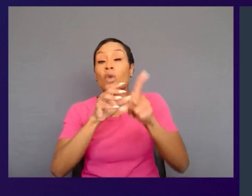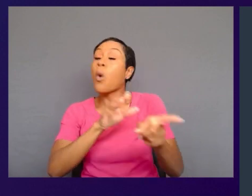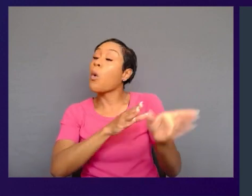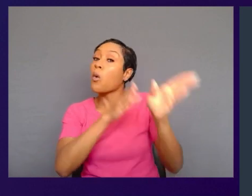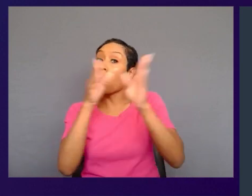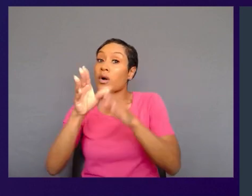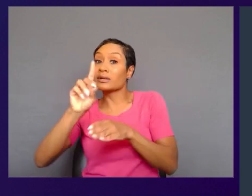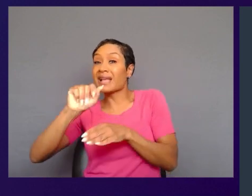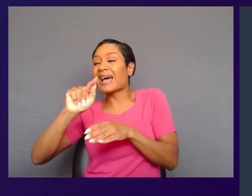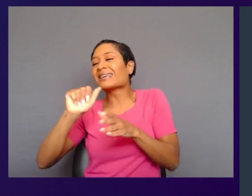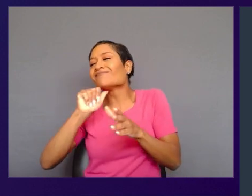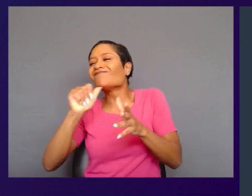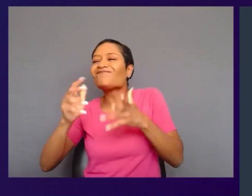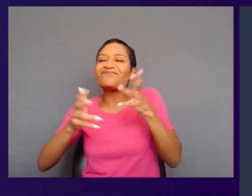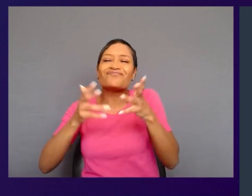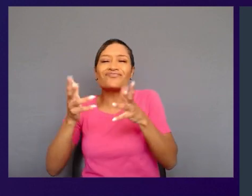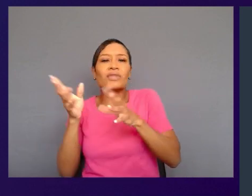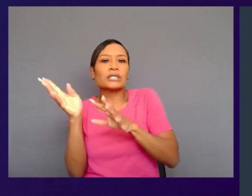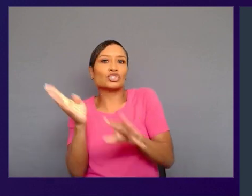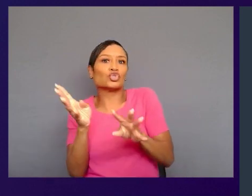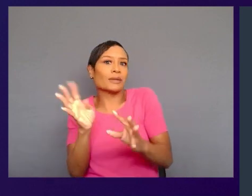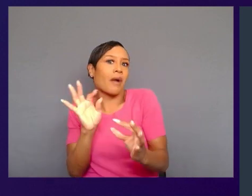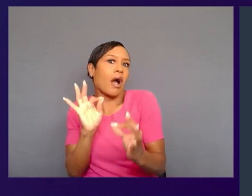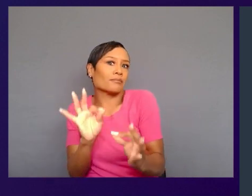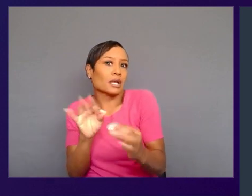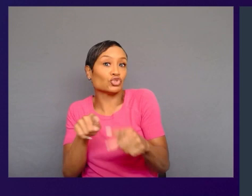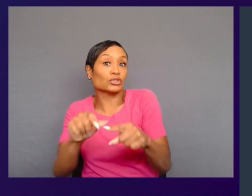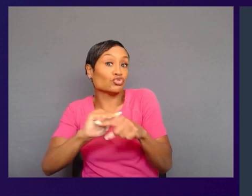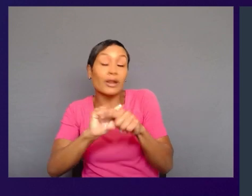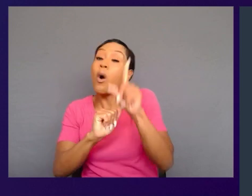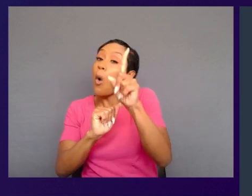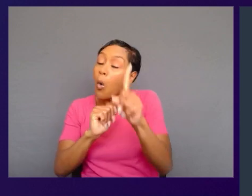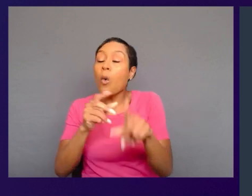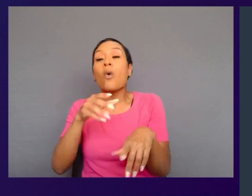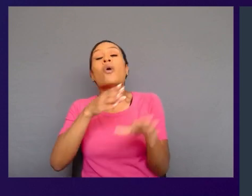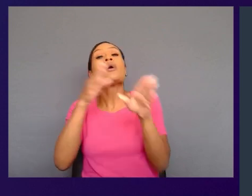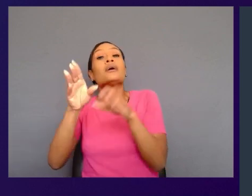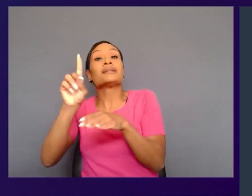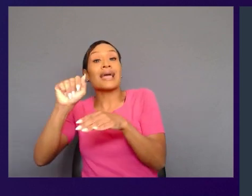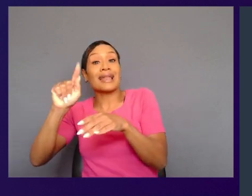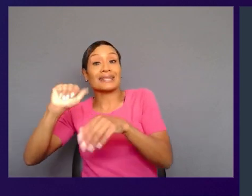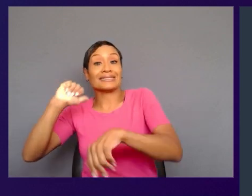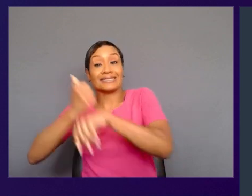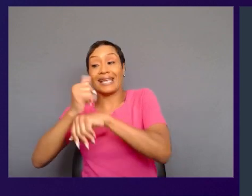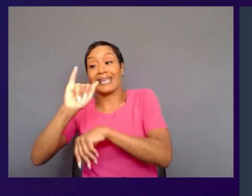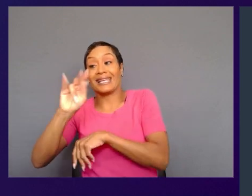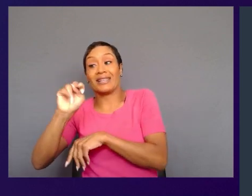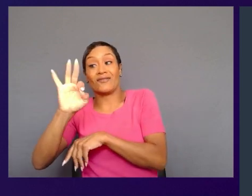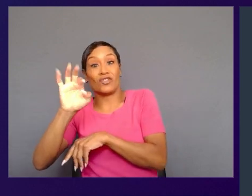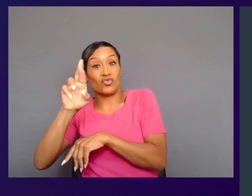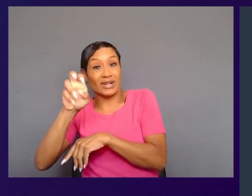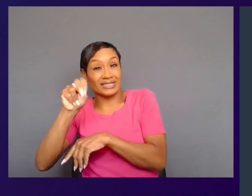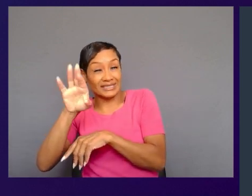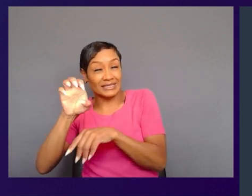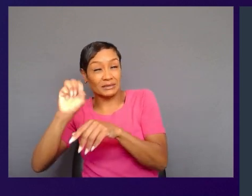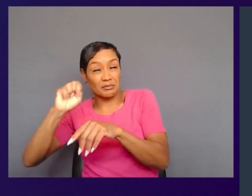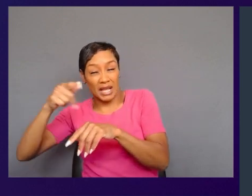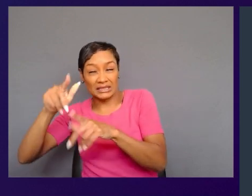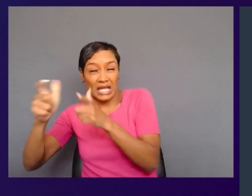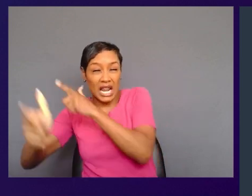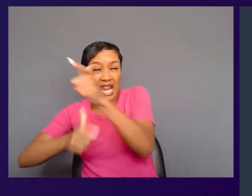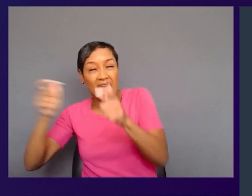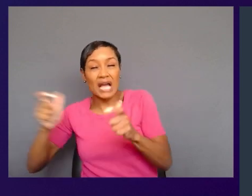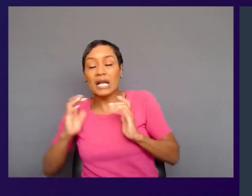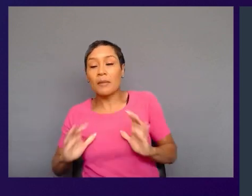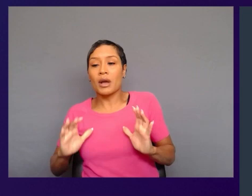is maybe not necessarily streaming optimized in the training phase, or when the data sets in the inference phase are really, really large, the customer tends to